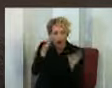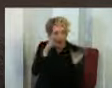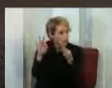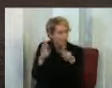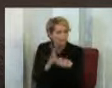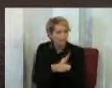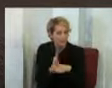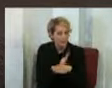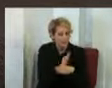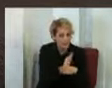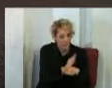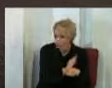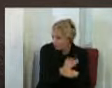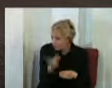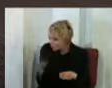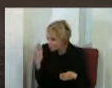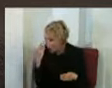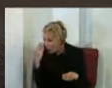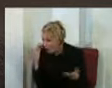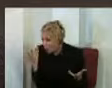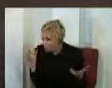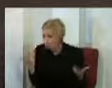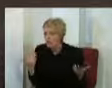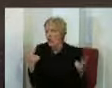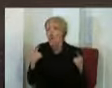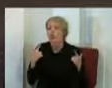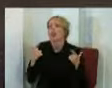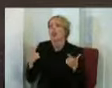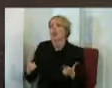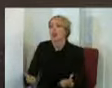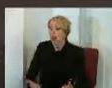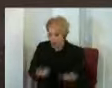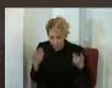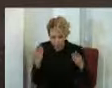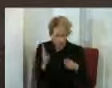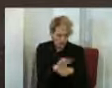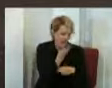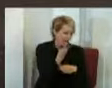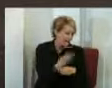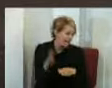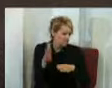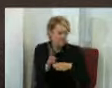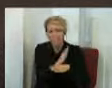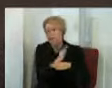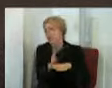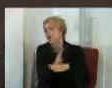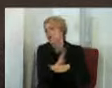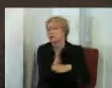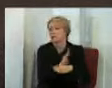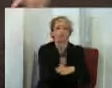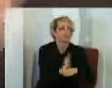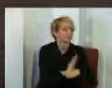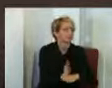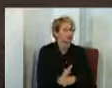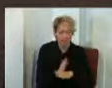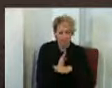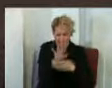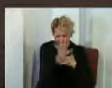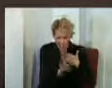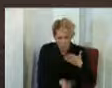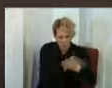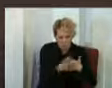of you living in this life knows just how busy life is. Everything about life seems to be on a